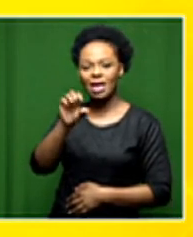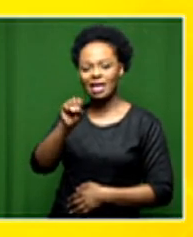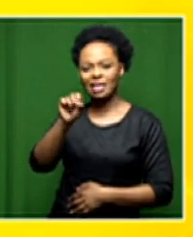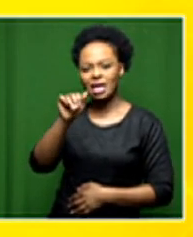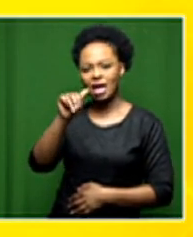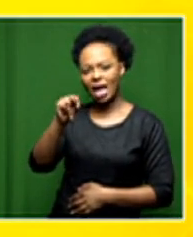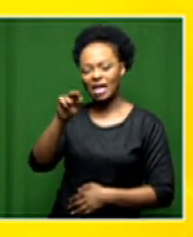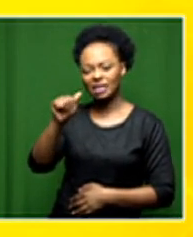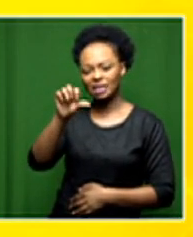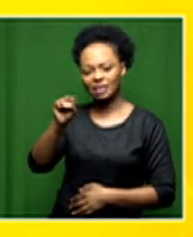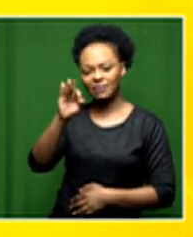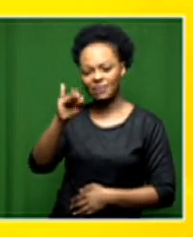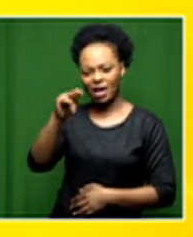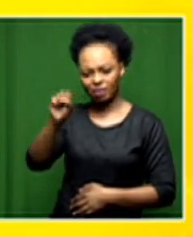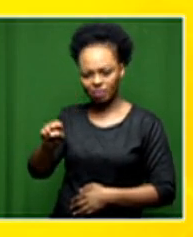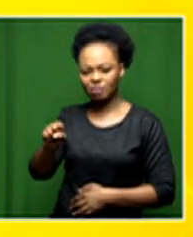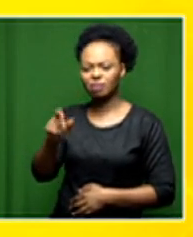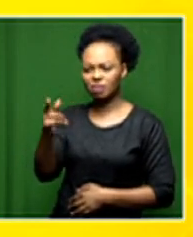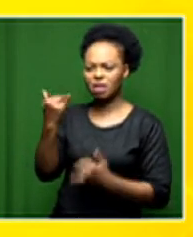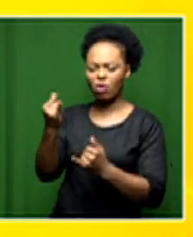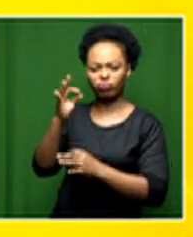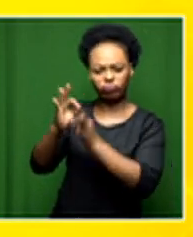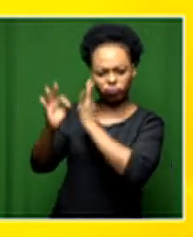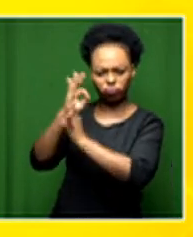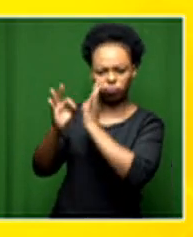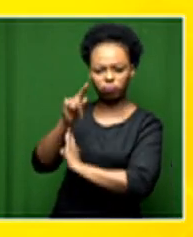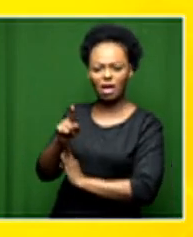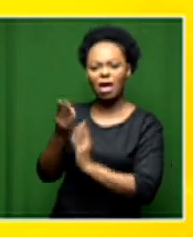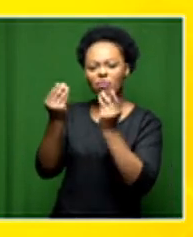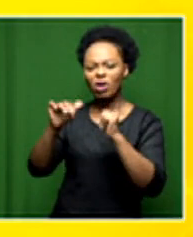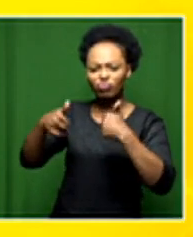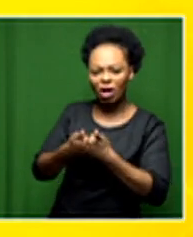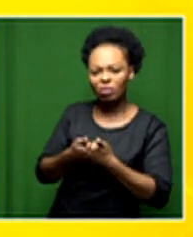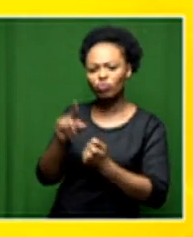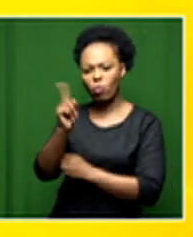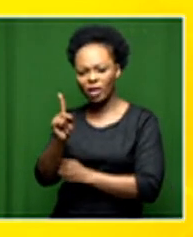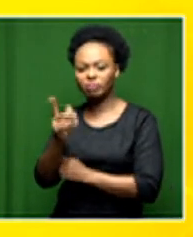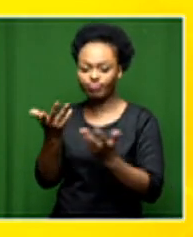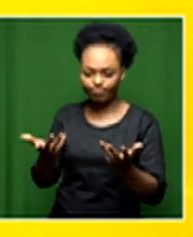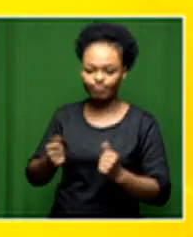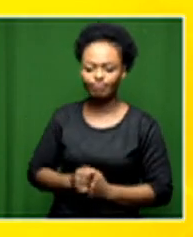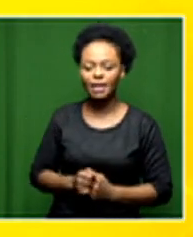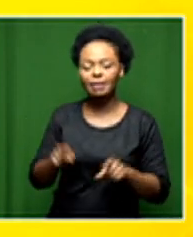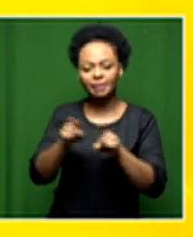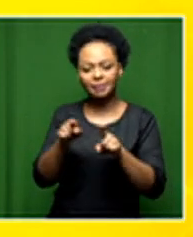Scheme, talking to us about some of the current financial issues that the scheme is facing, and